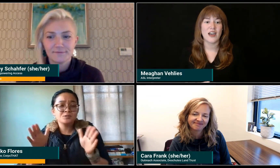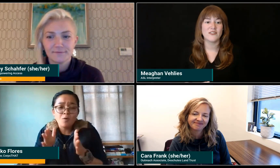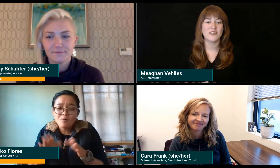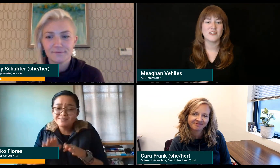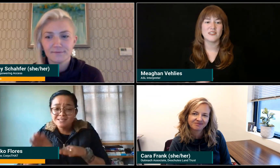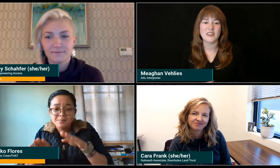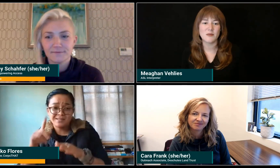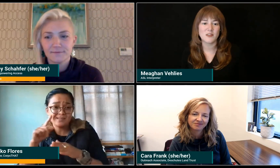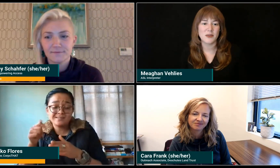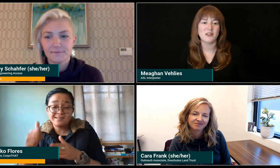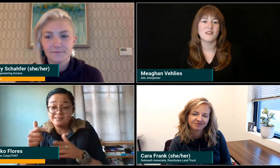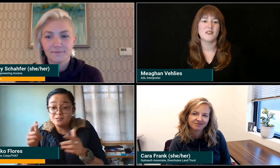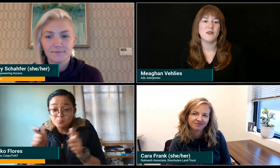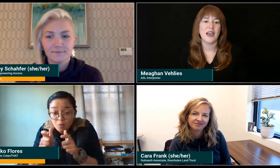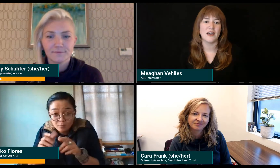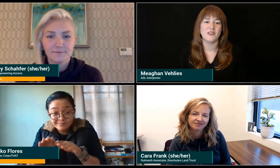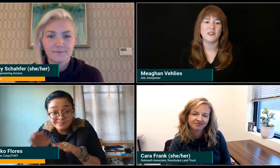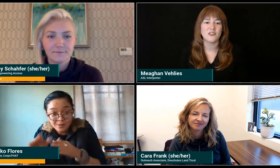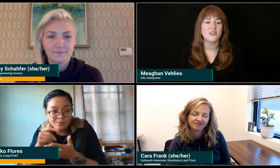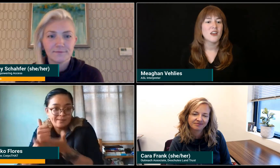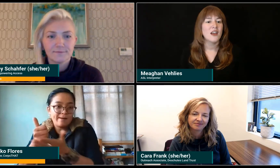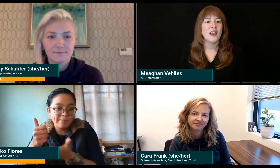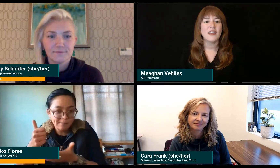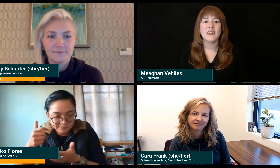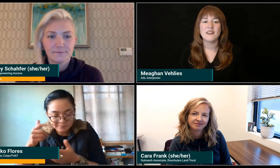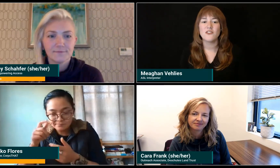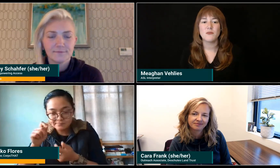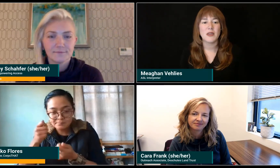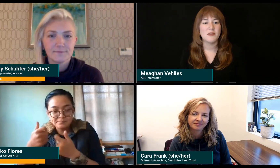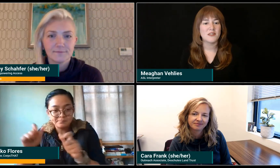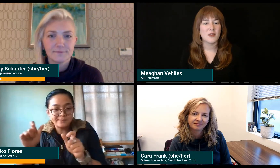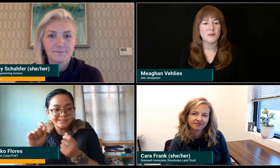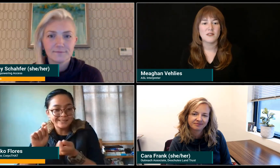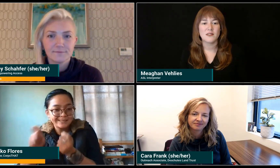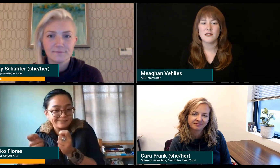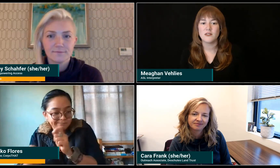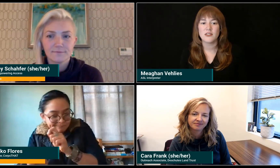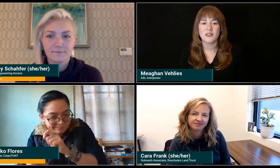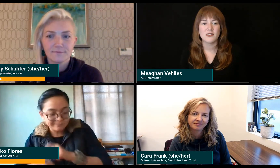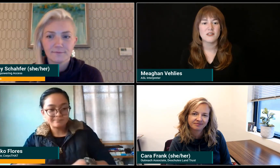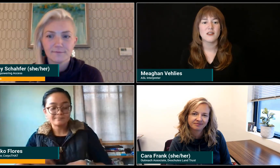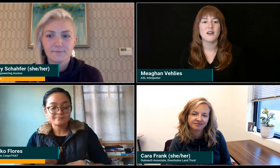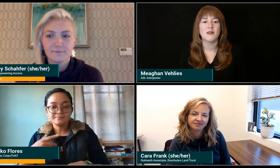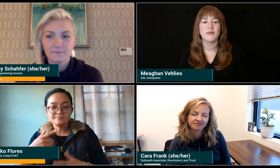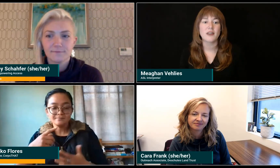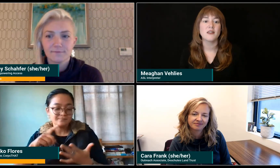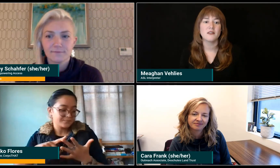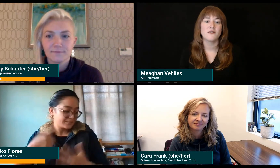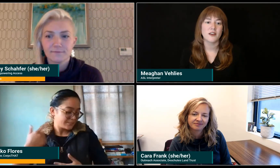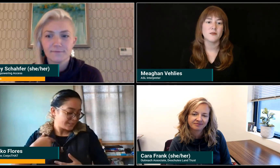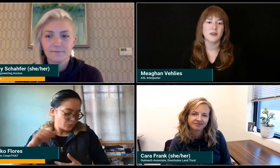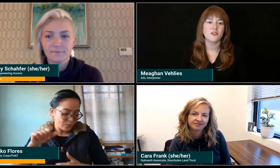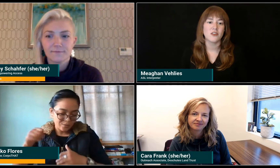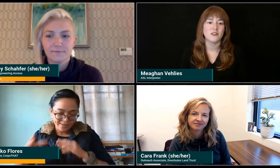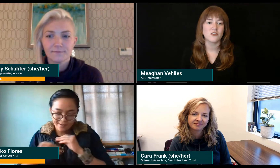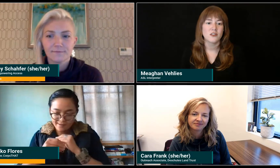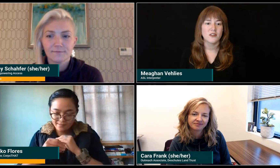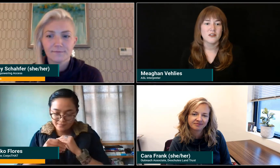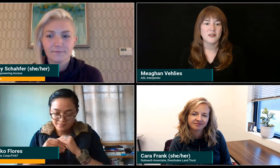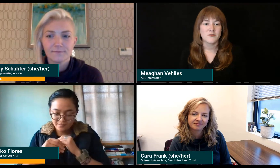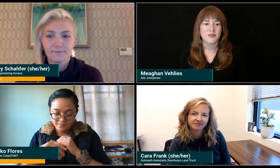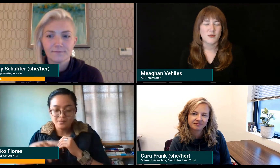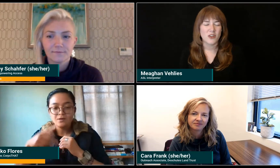sort of have the same experience that we have. And it's just baby steps, little things that can affect big